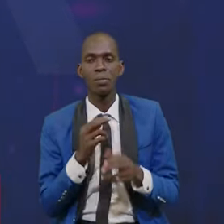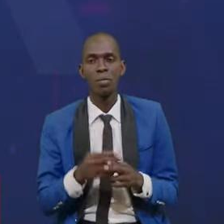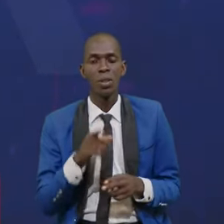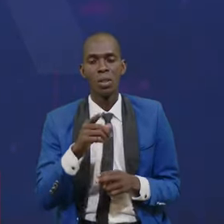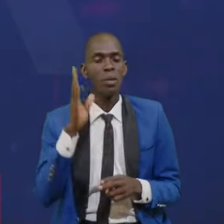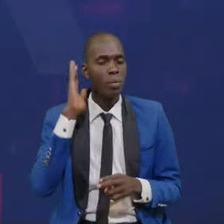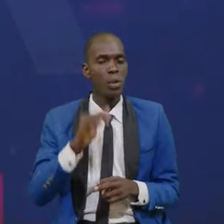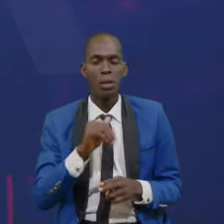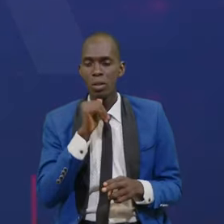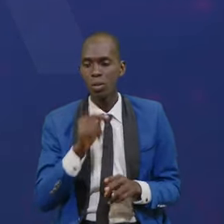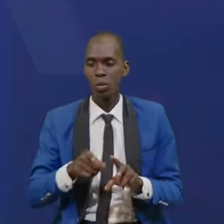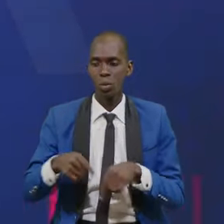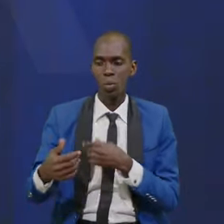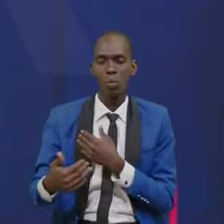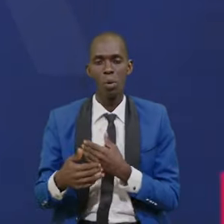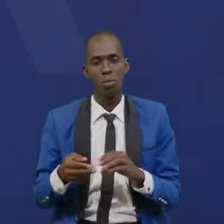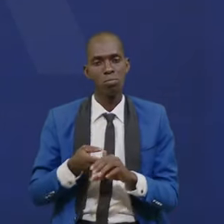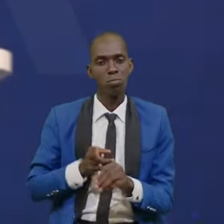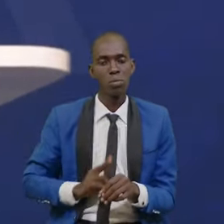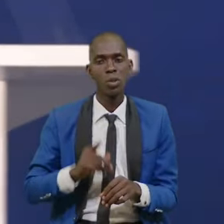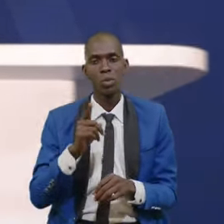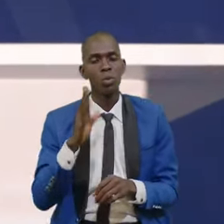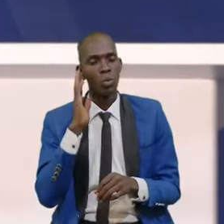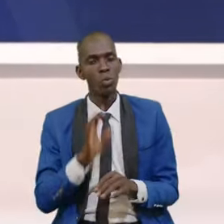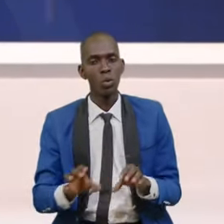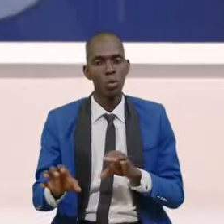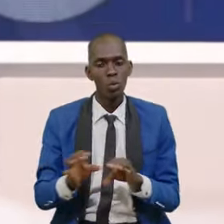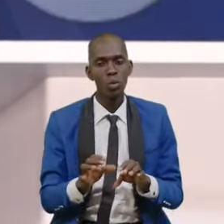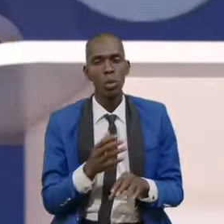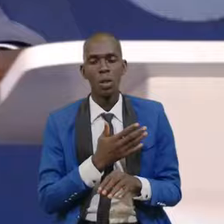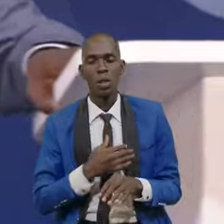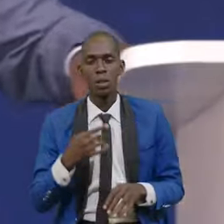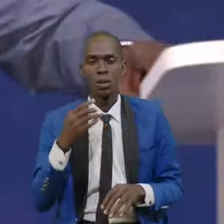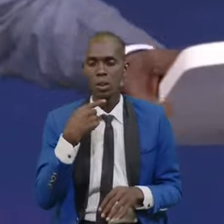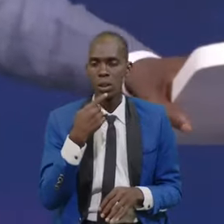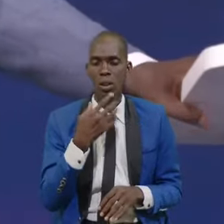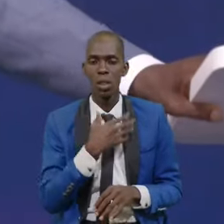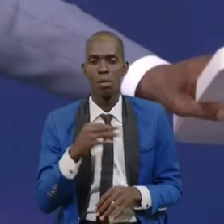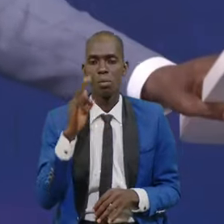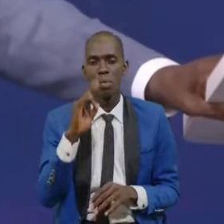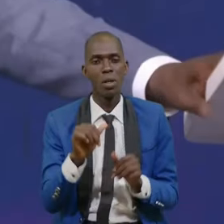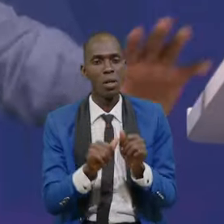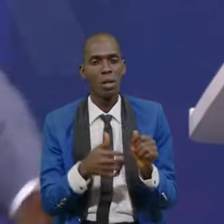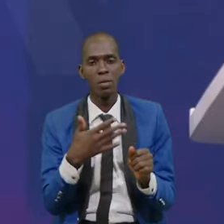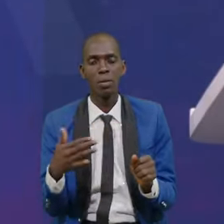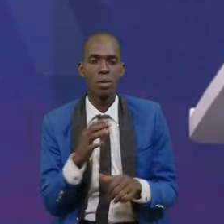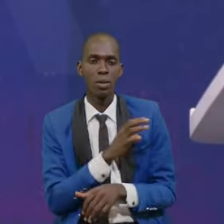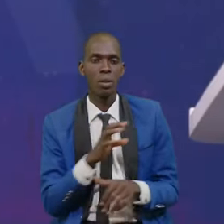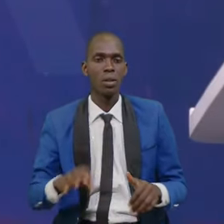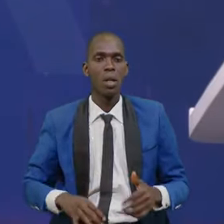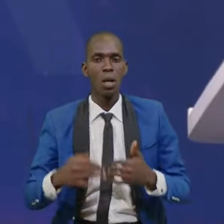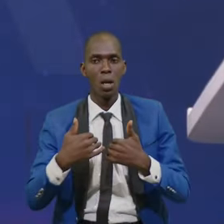back. You will do and say and preach everything Christ